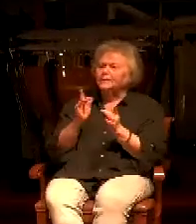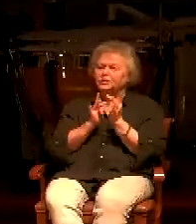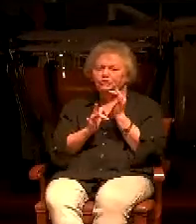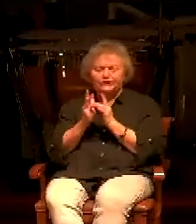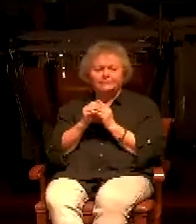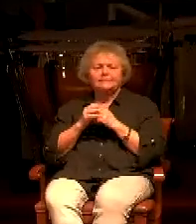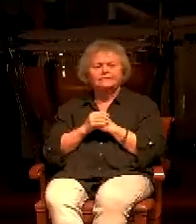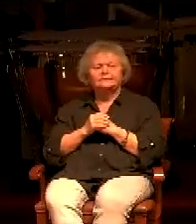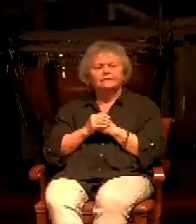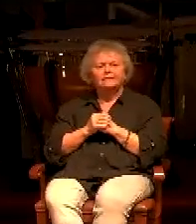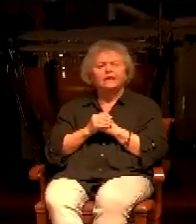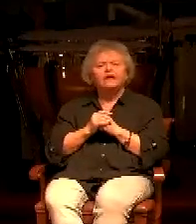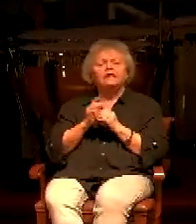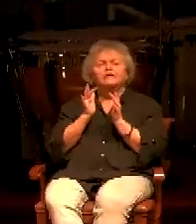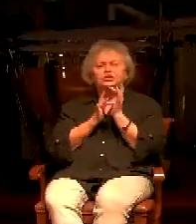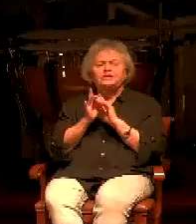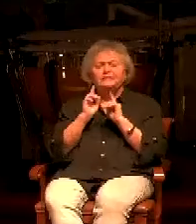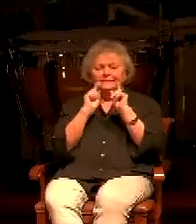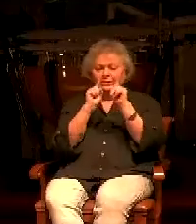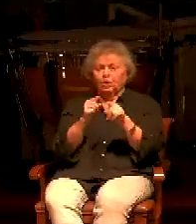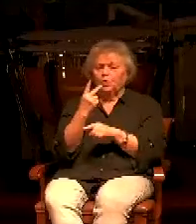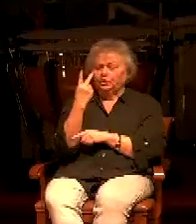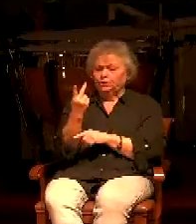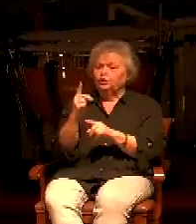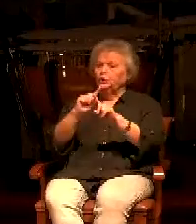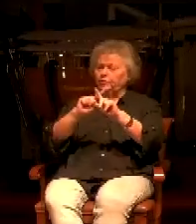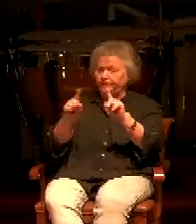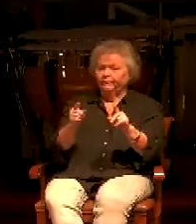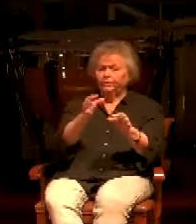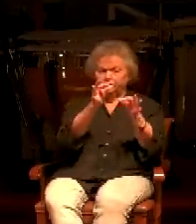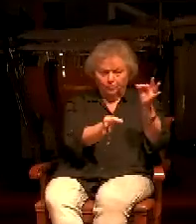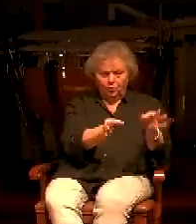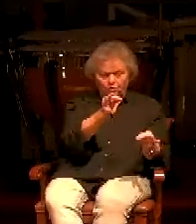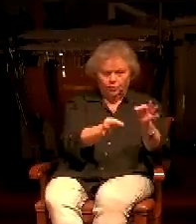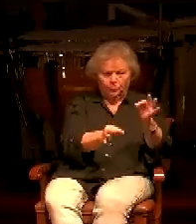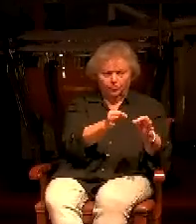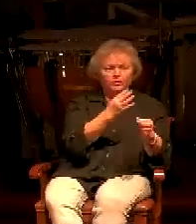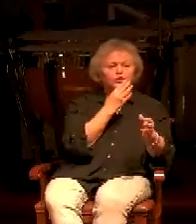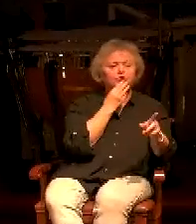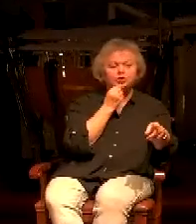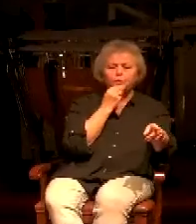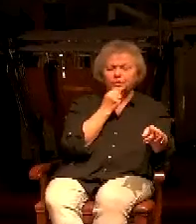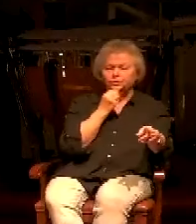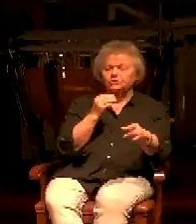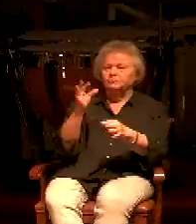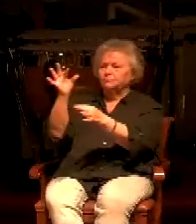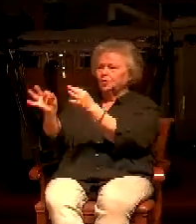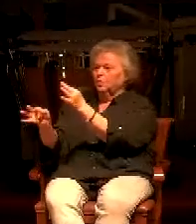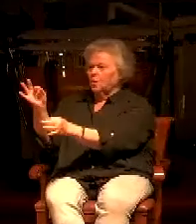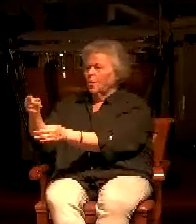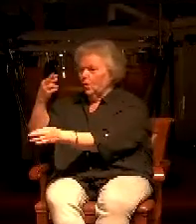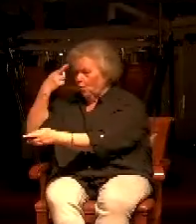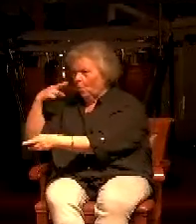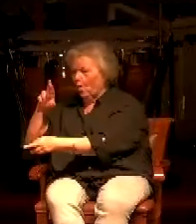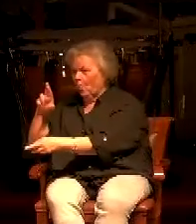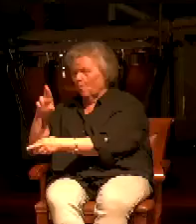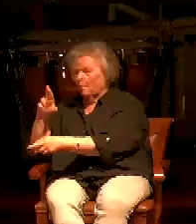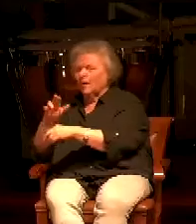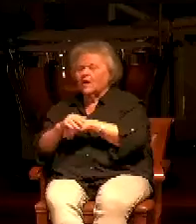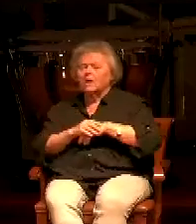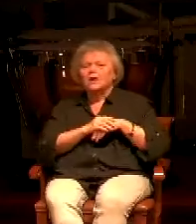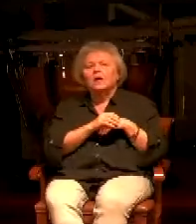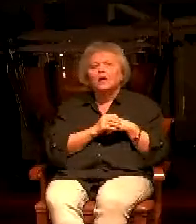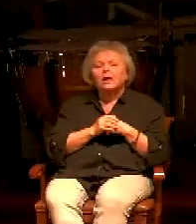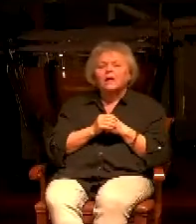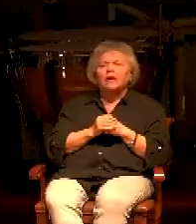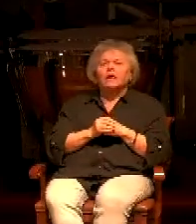put before two different courts. He will go before the Jewish court, and he will go before the Roman court. The Jewish court, under the Roman